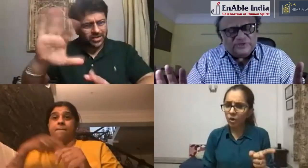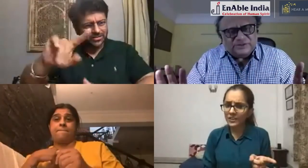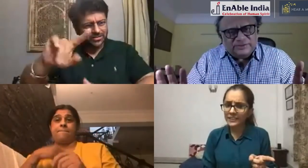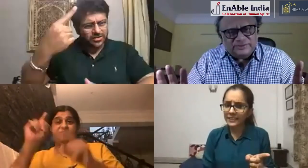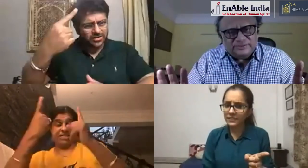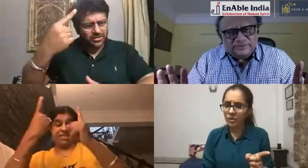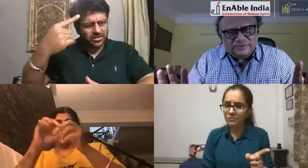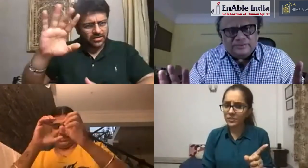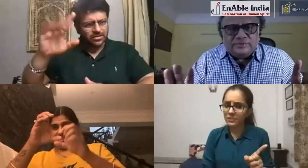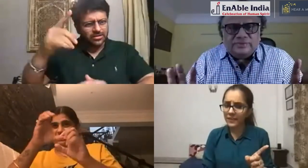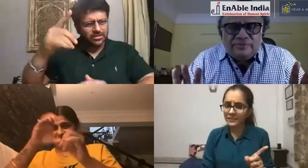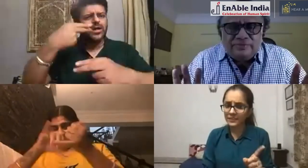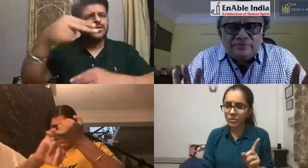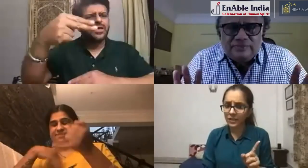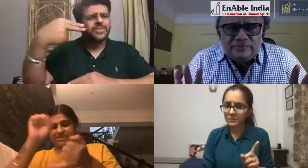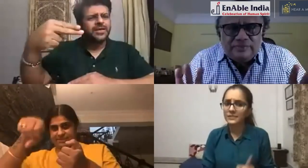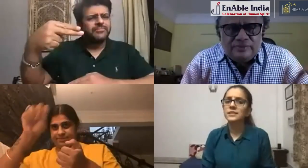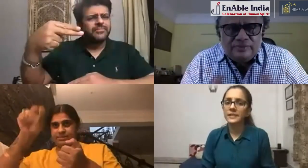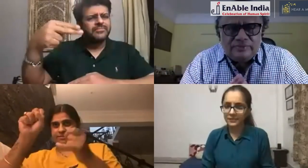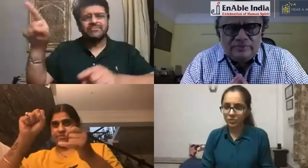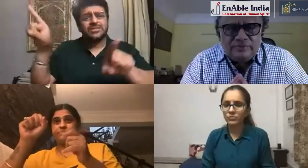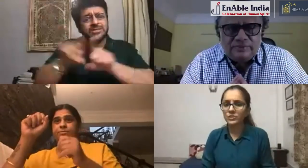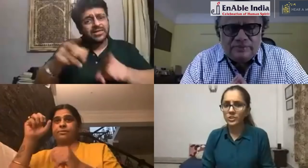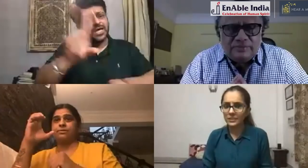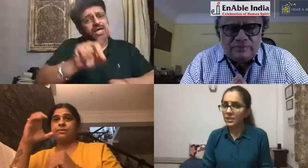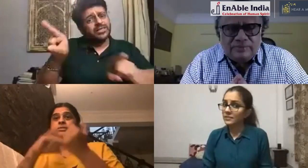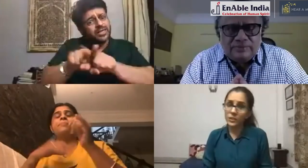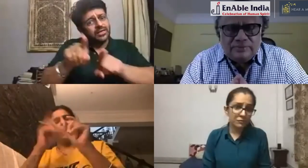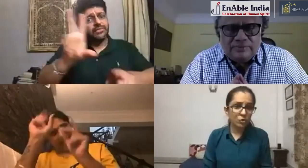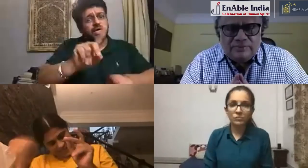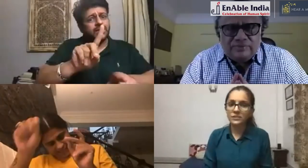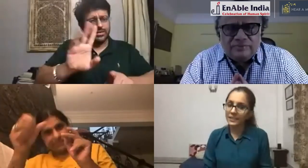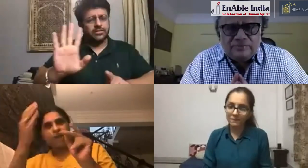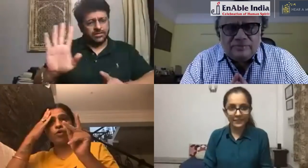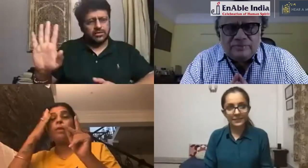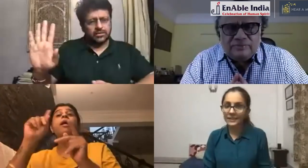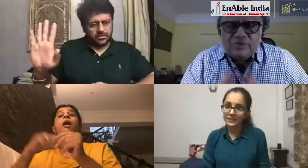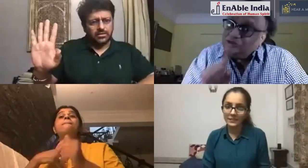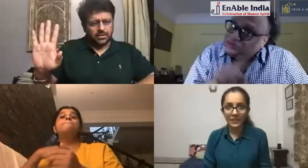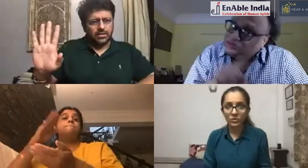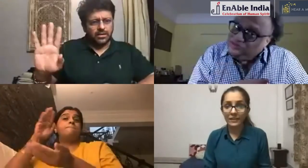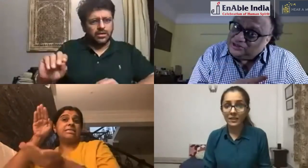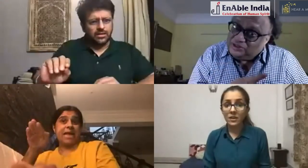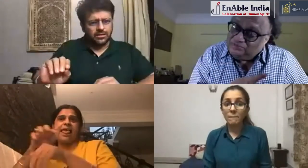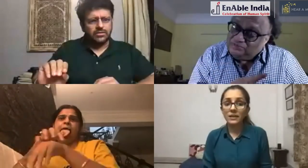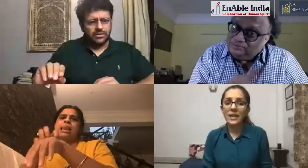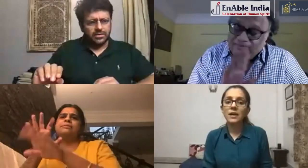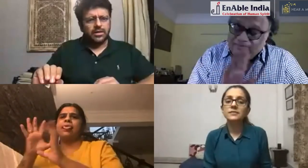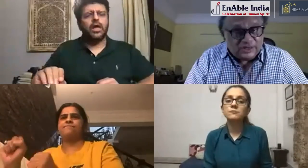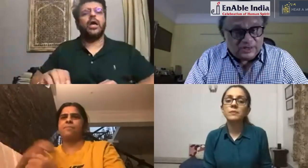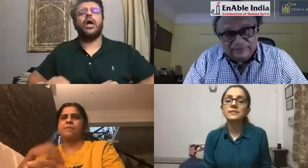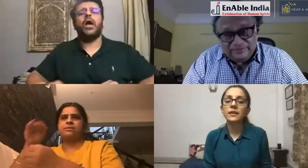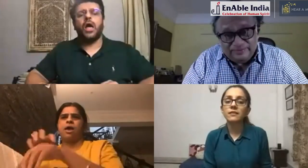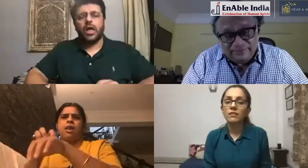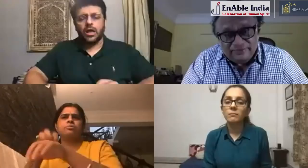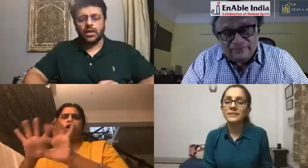Have you difference. taken your first vaccine? Dr. Alam is asking, yes, Covishield. Then you have to go for the same vaccine. Yes, yes, I know that. But I am asking